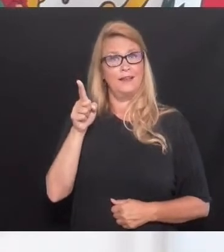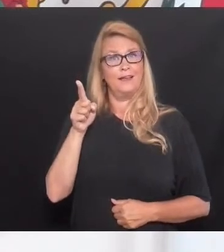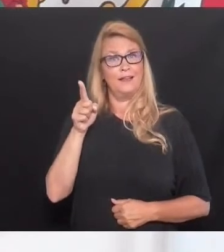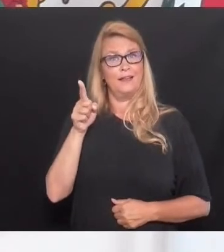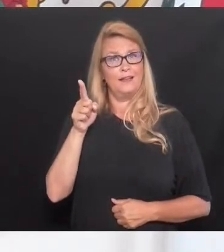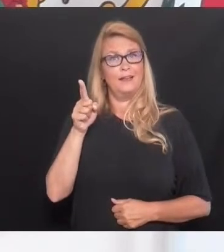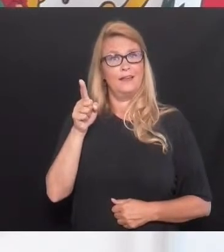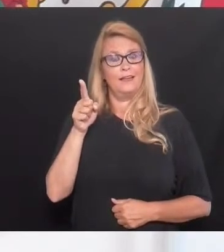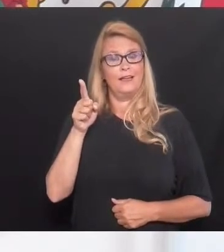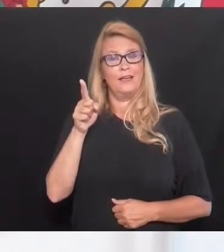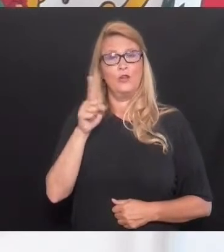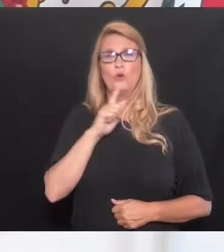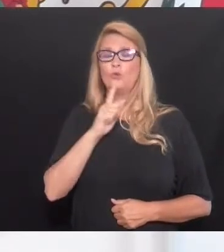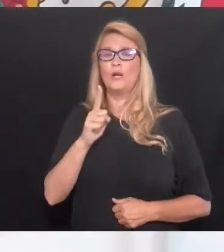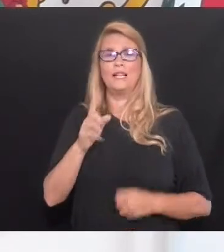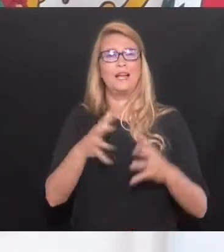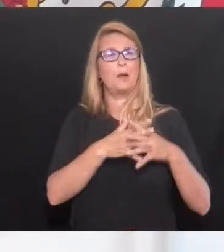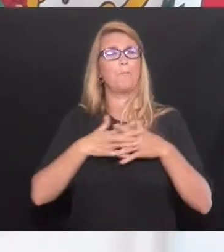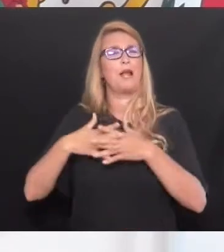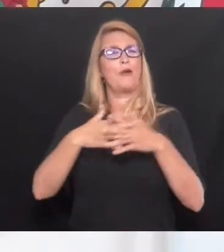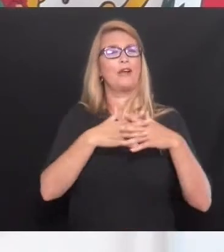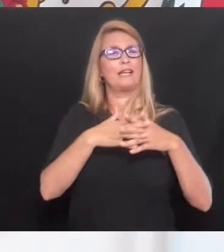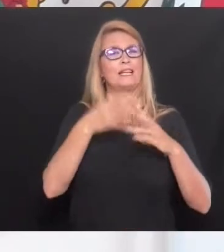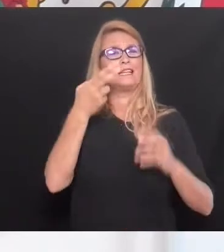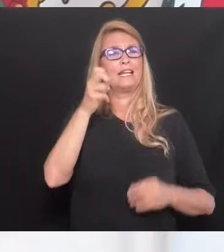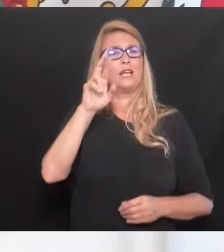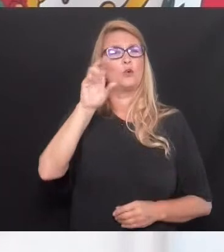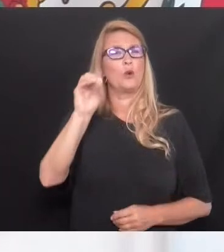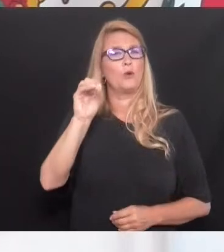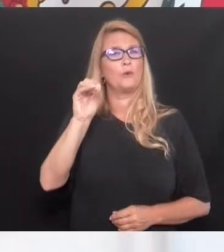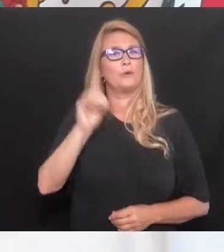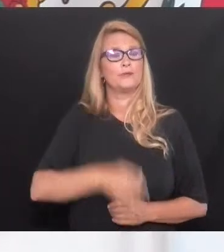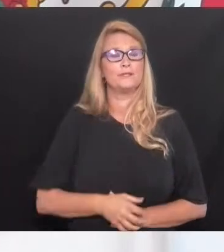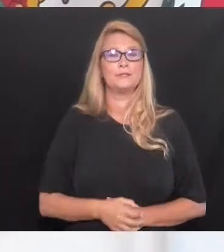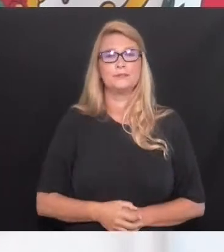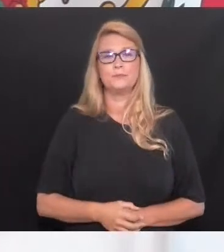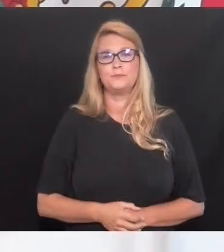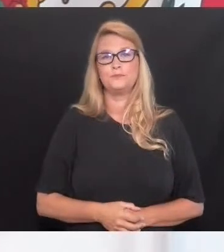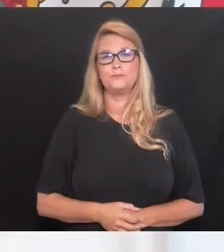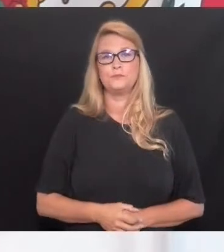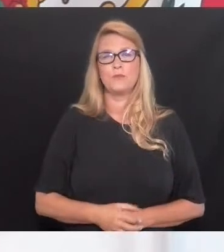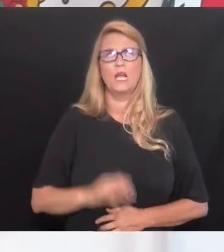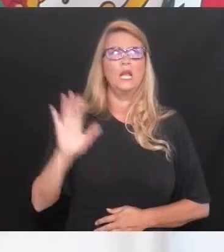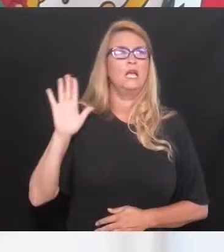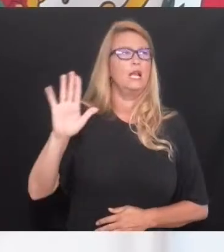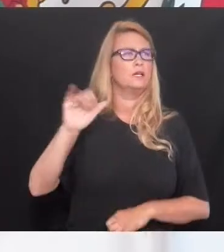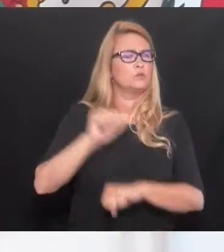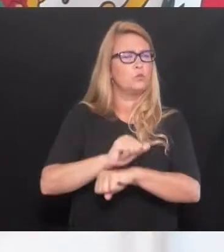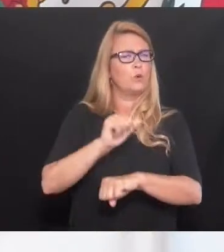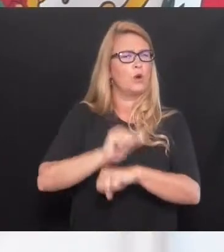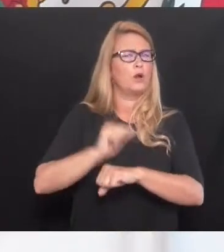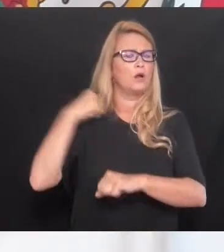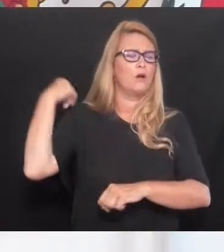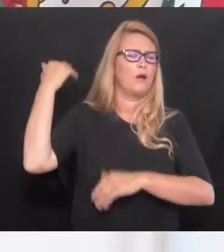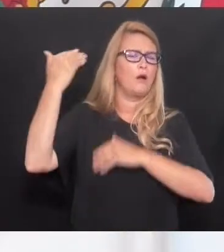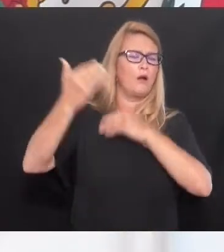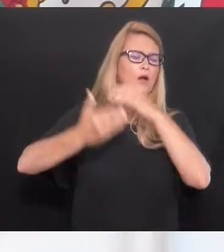absolutely an American hero in so many ways. And what a job he's done over and